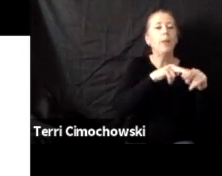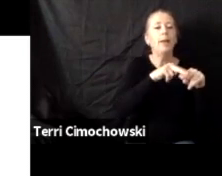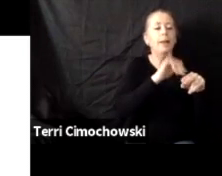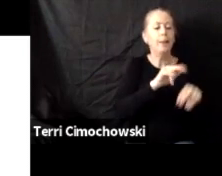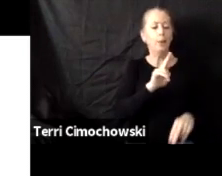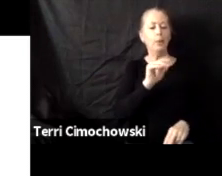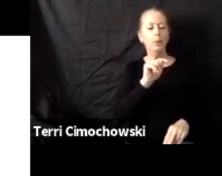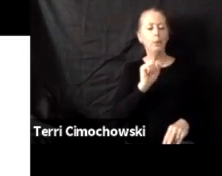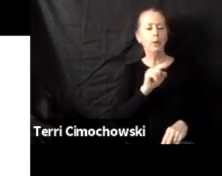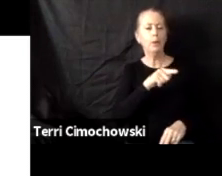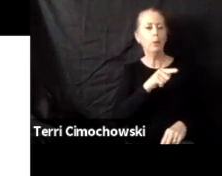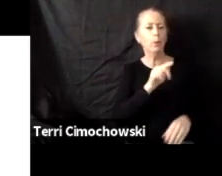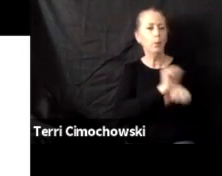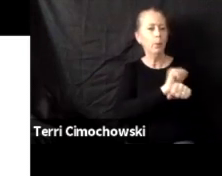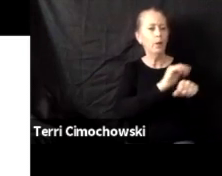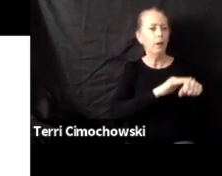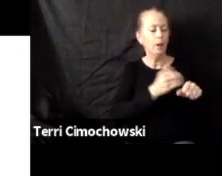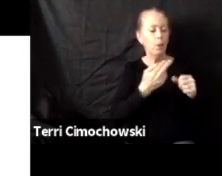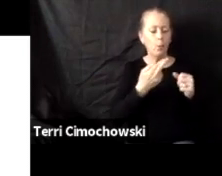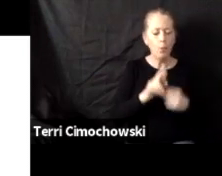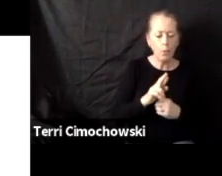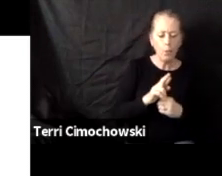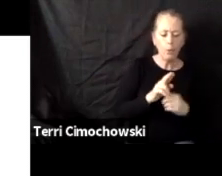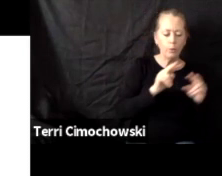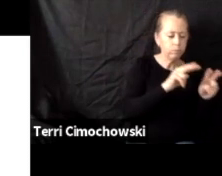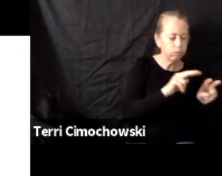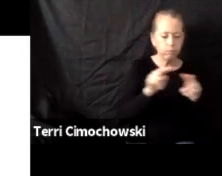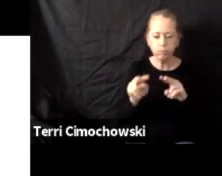the teacher is noticing the learning needs of